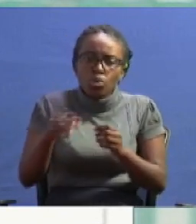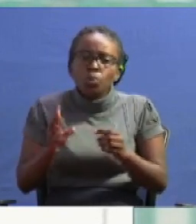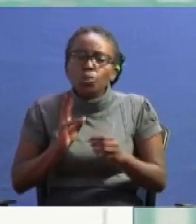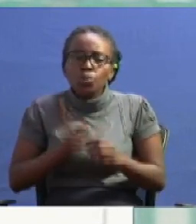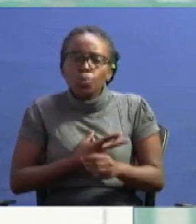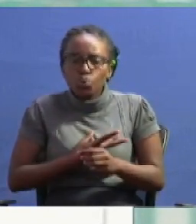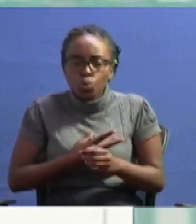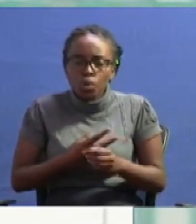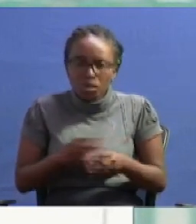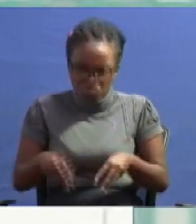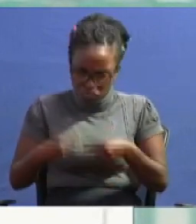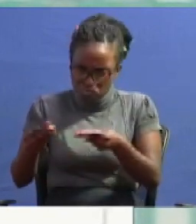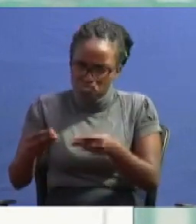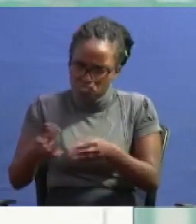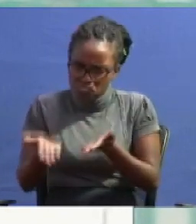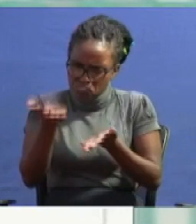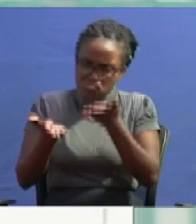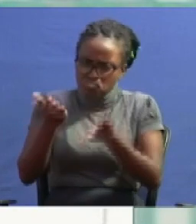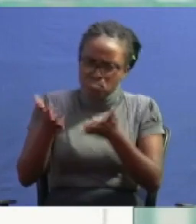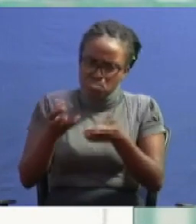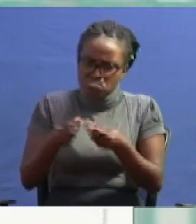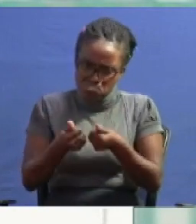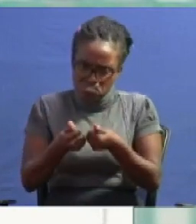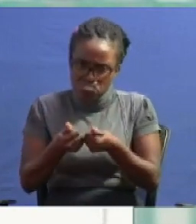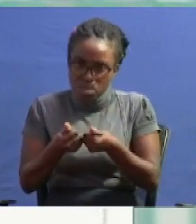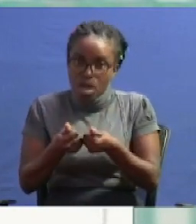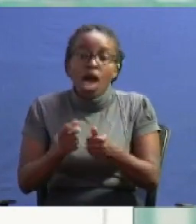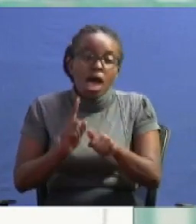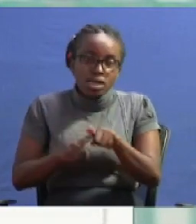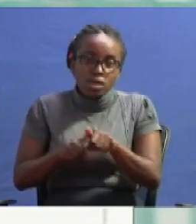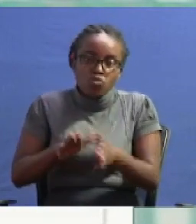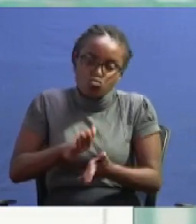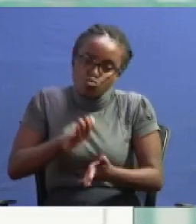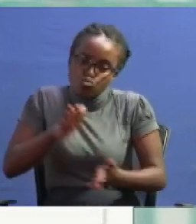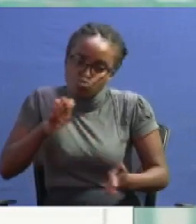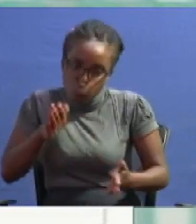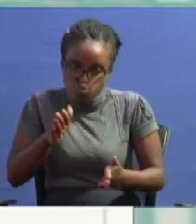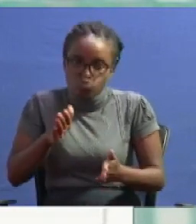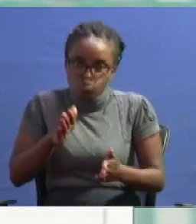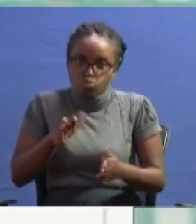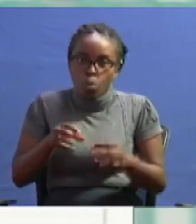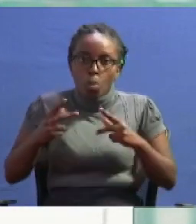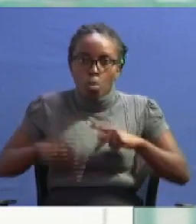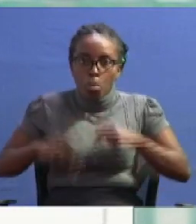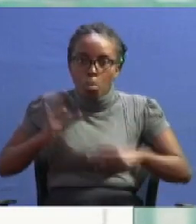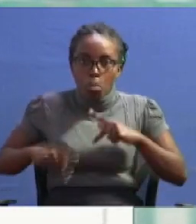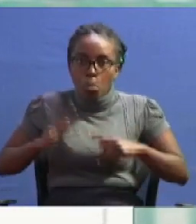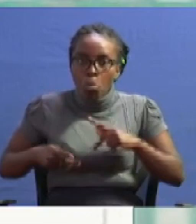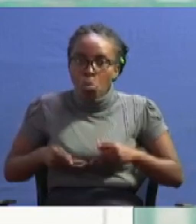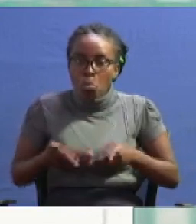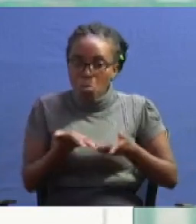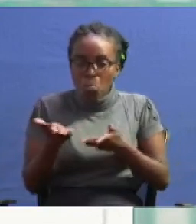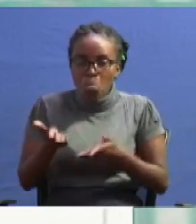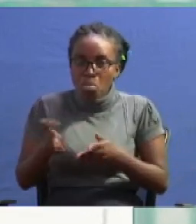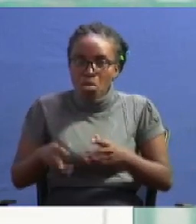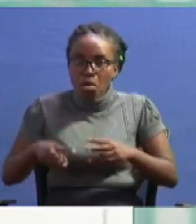still take away from the highly populated areas? It does not make sense, because like I said, we